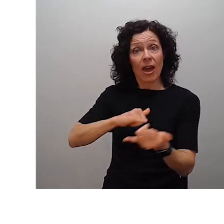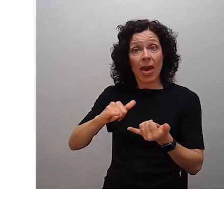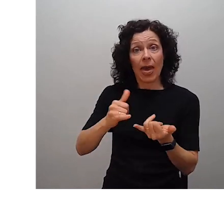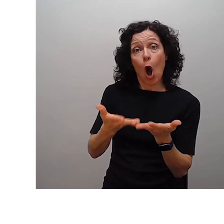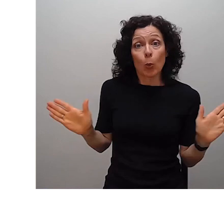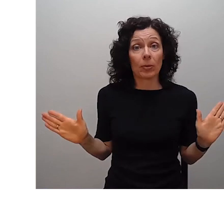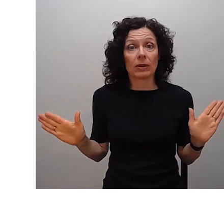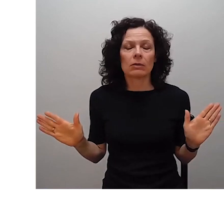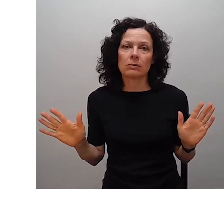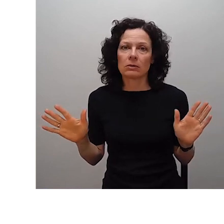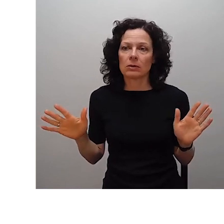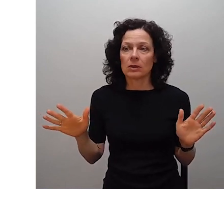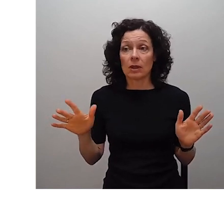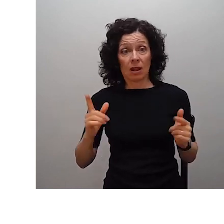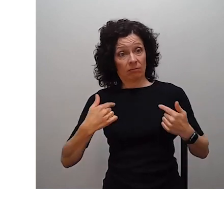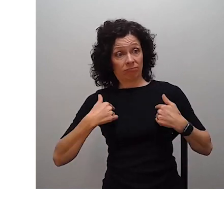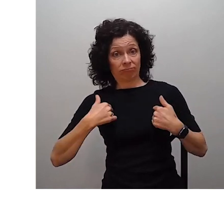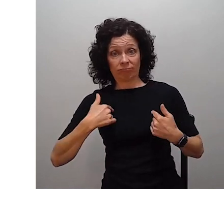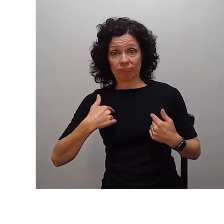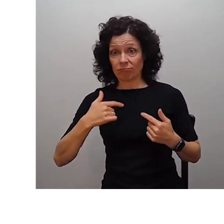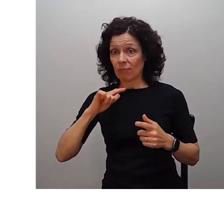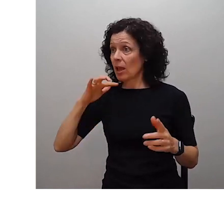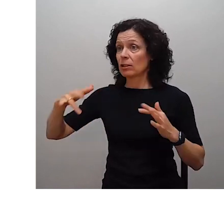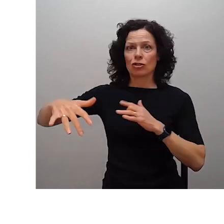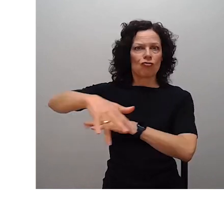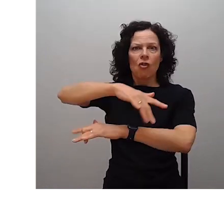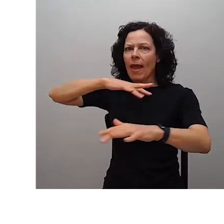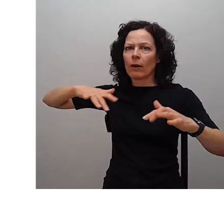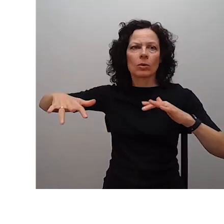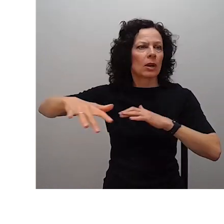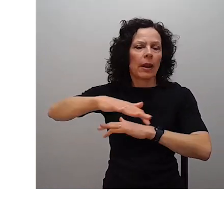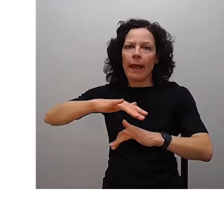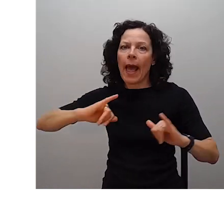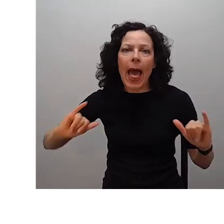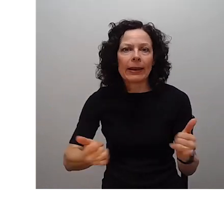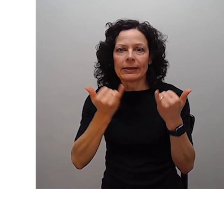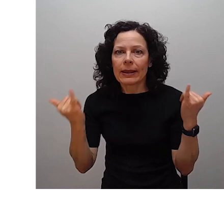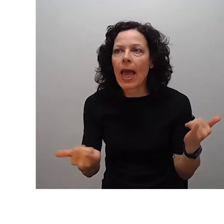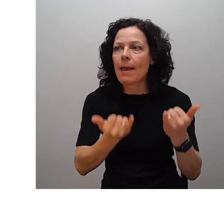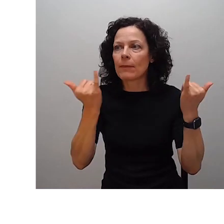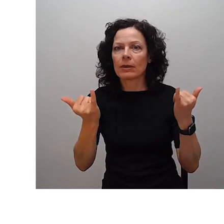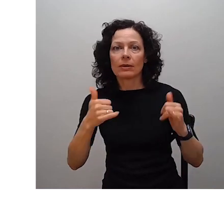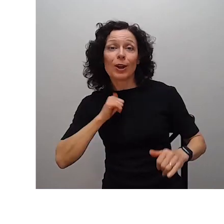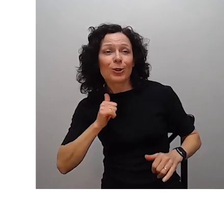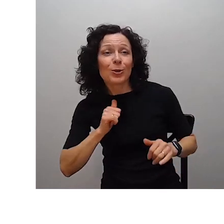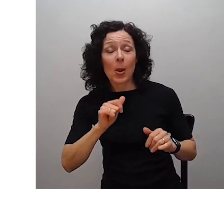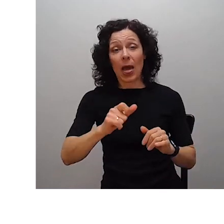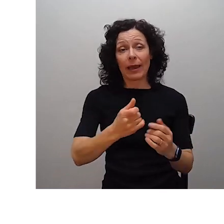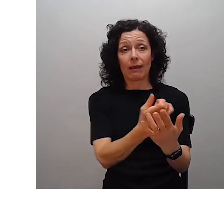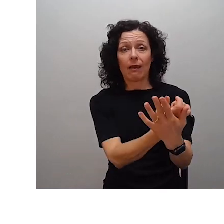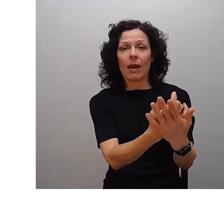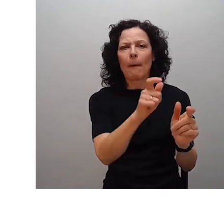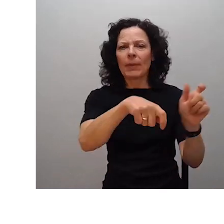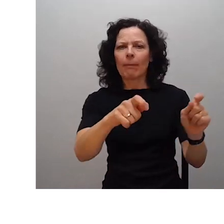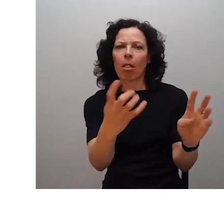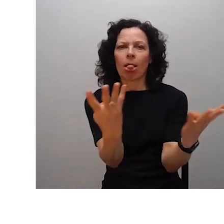on the fair, like that was what I was surrounded by, the entertainment, like when you like shout out at the